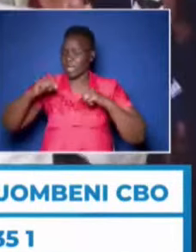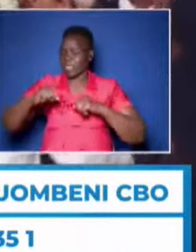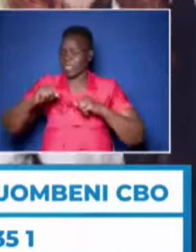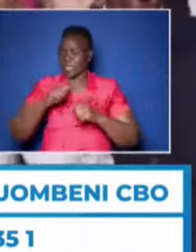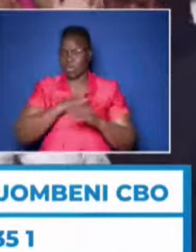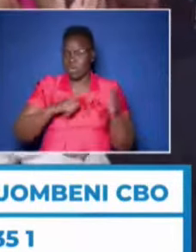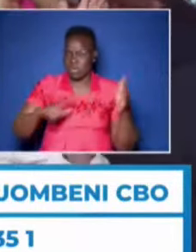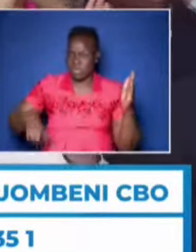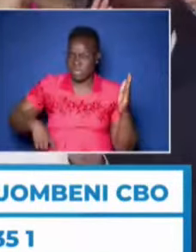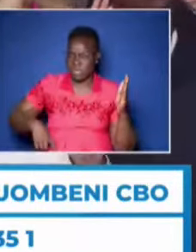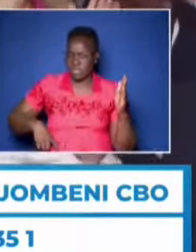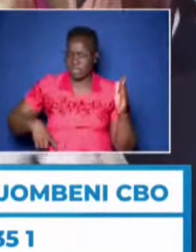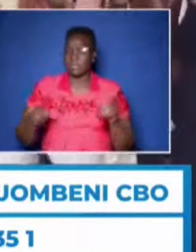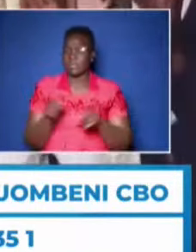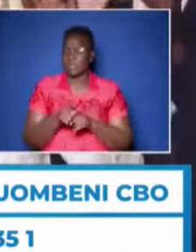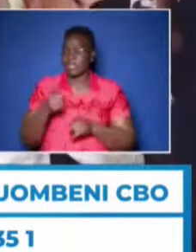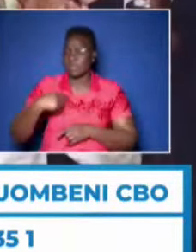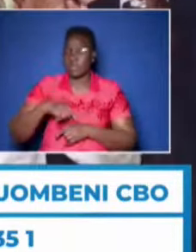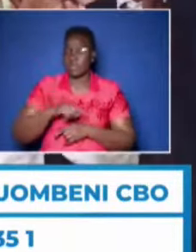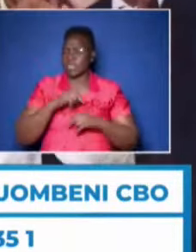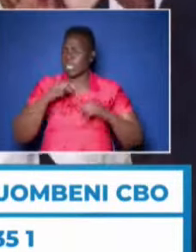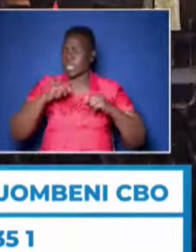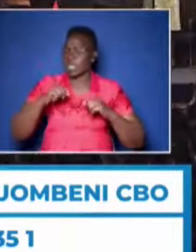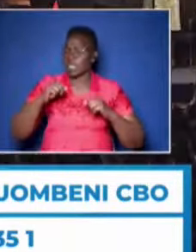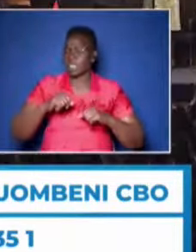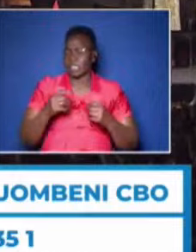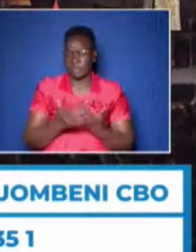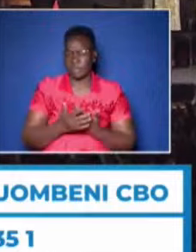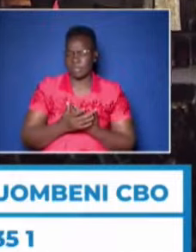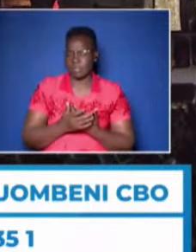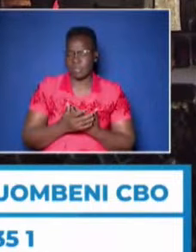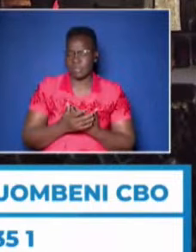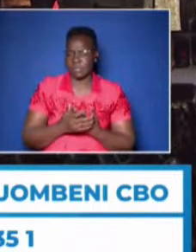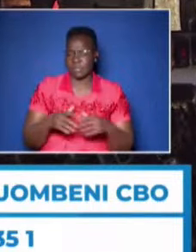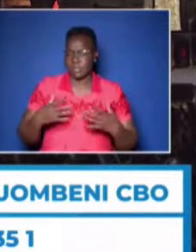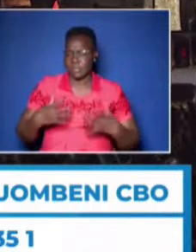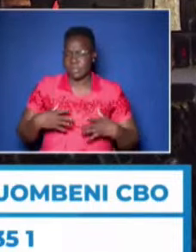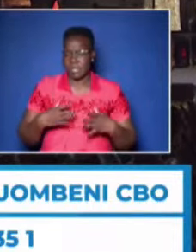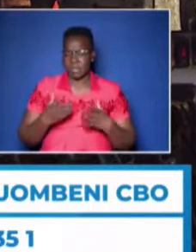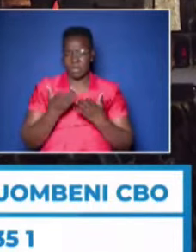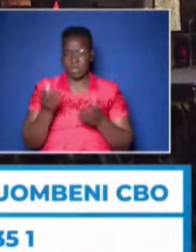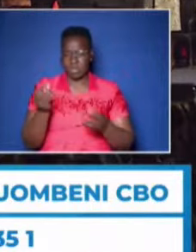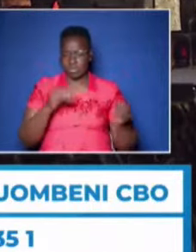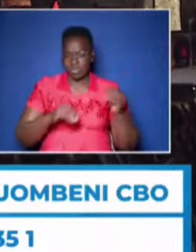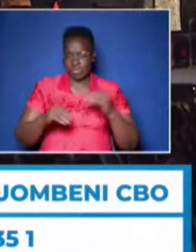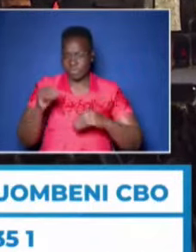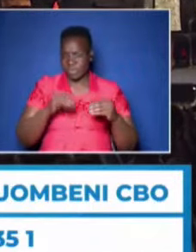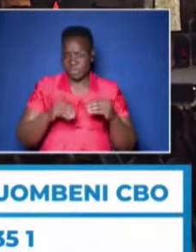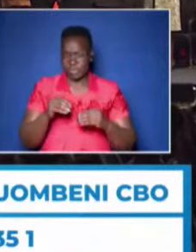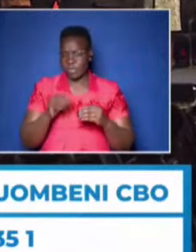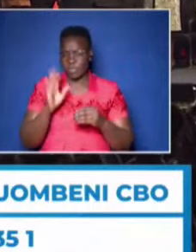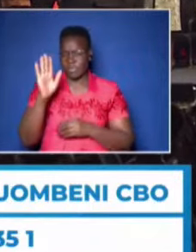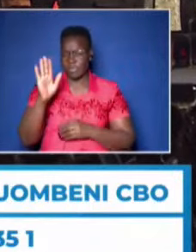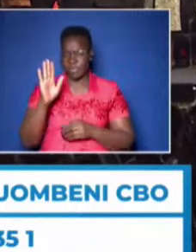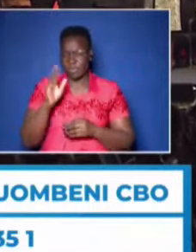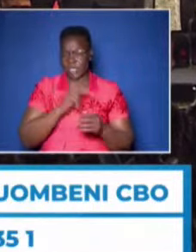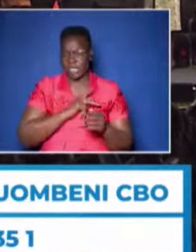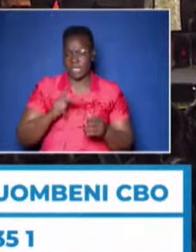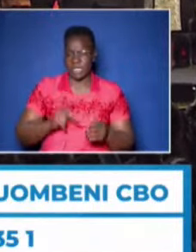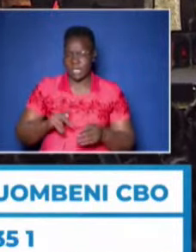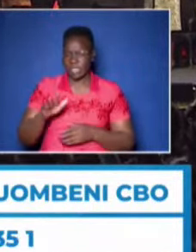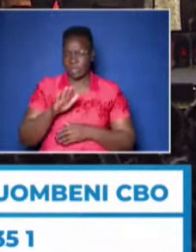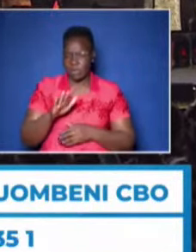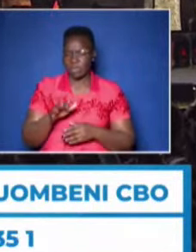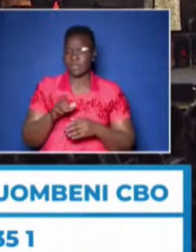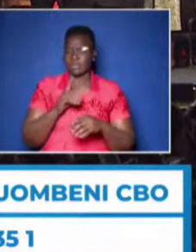Lord we agree that as the people give to your kingdom as the